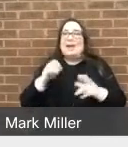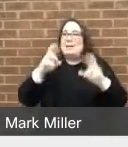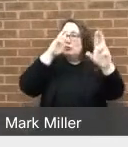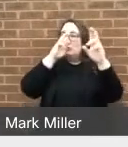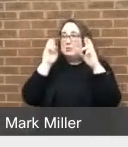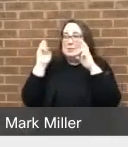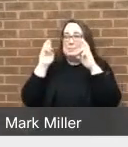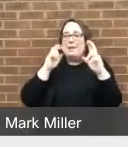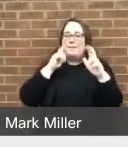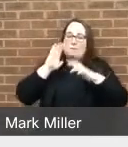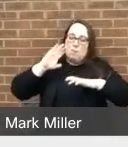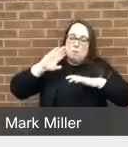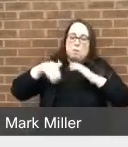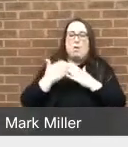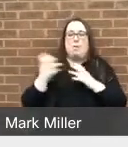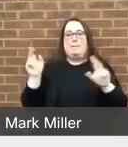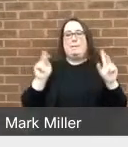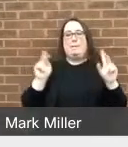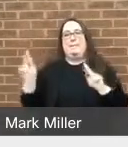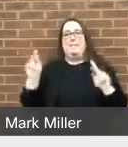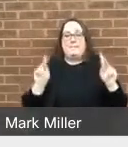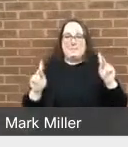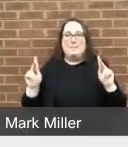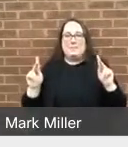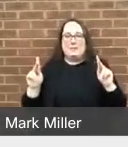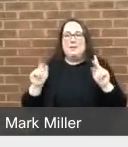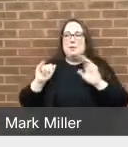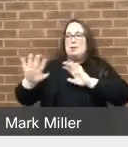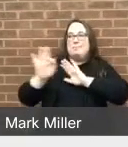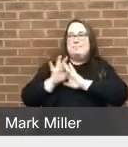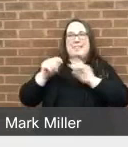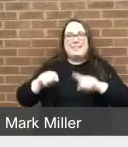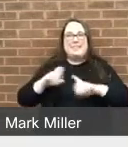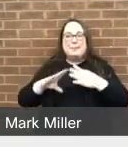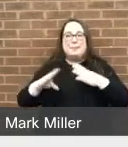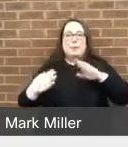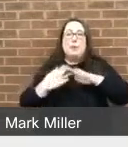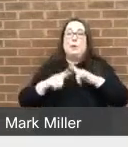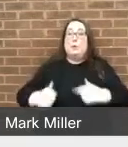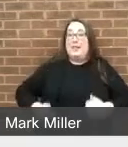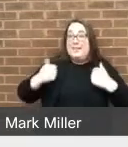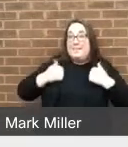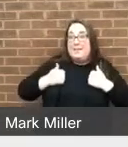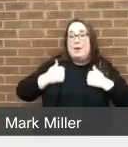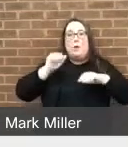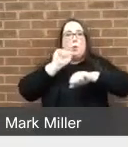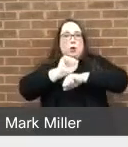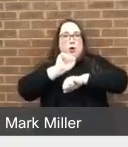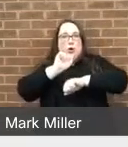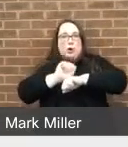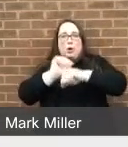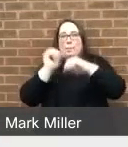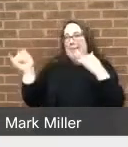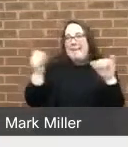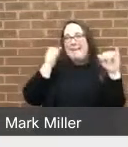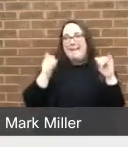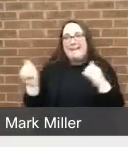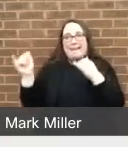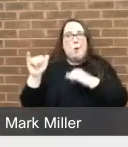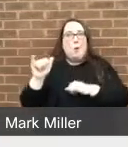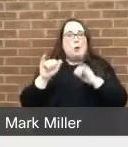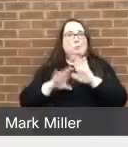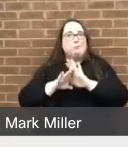for every person who chooses our community to live, work, play, or grow